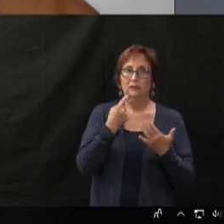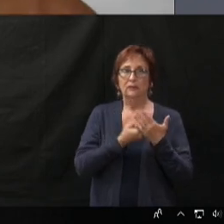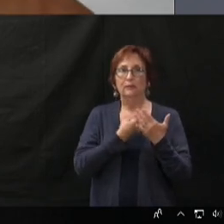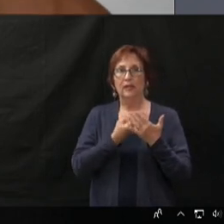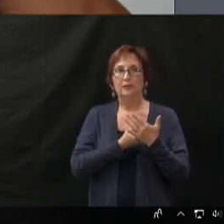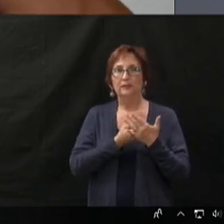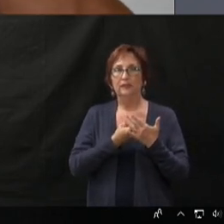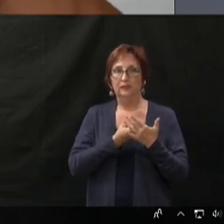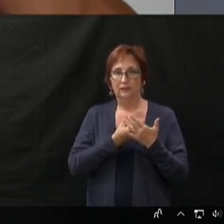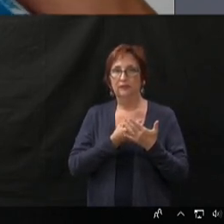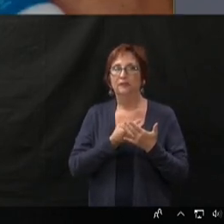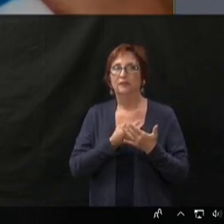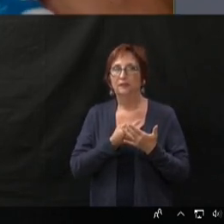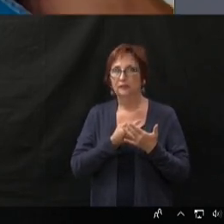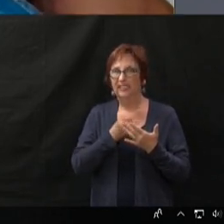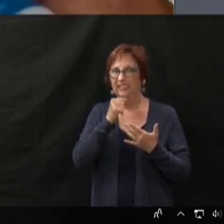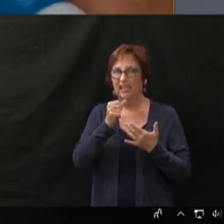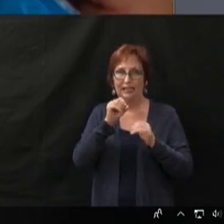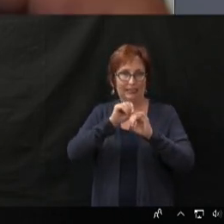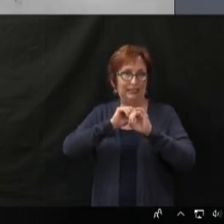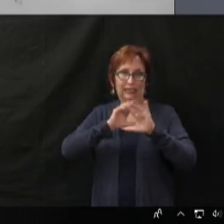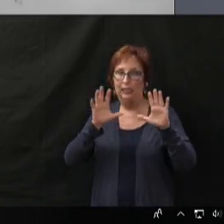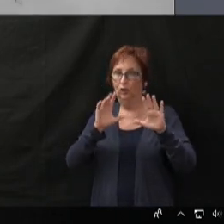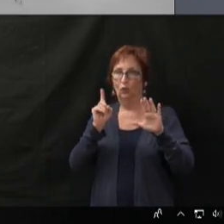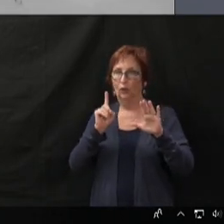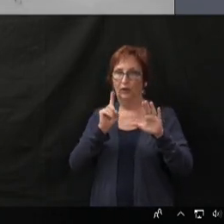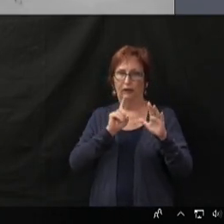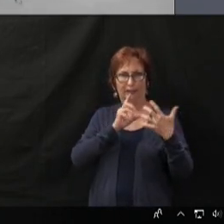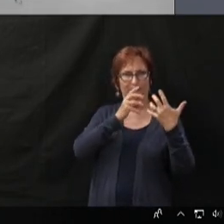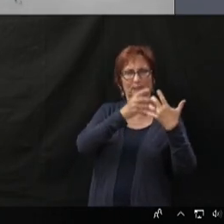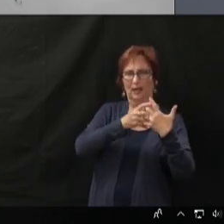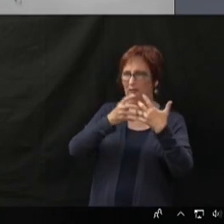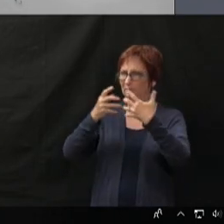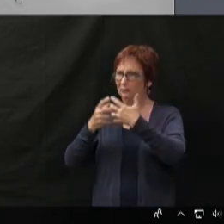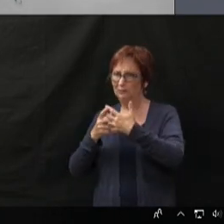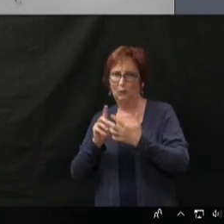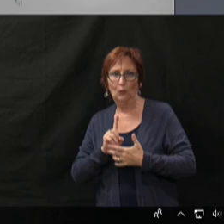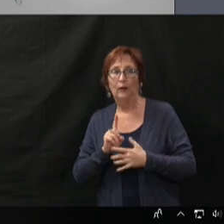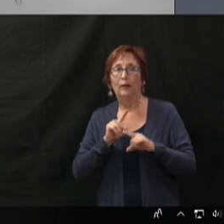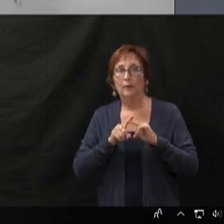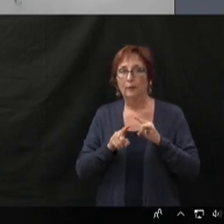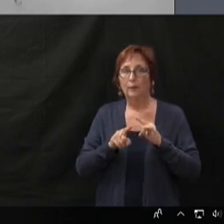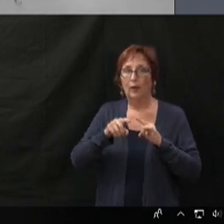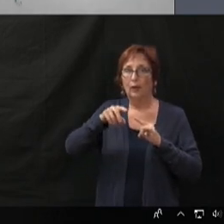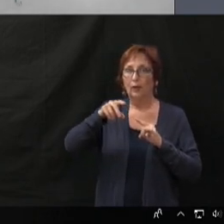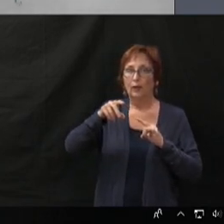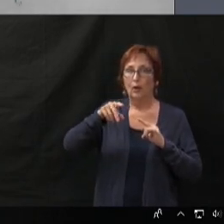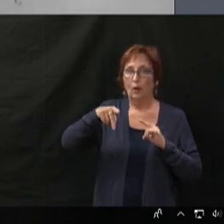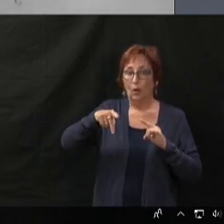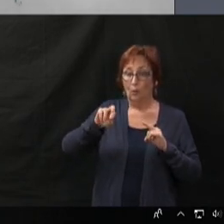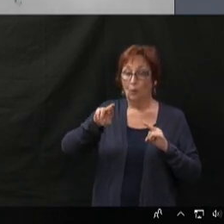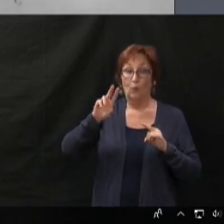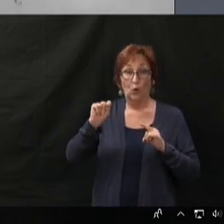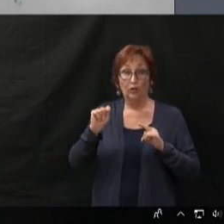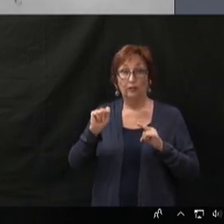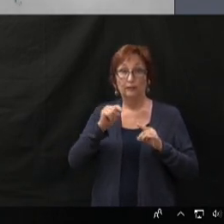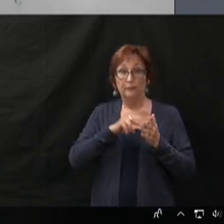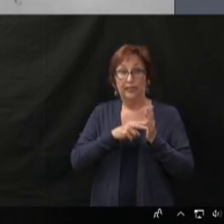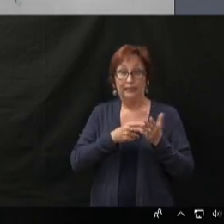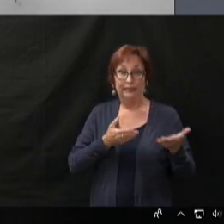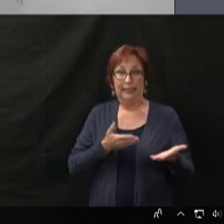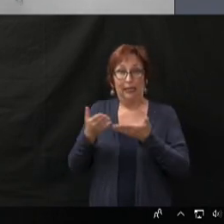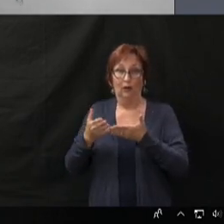not real clear where that goes, but it gives them an idea. Port is to carry. Import and